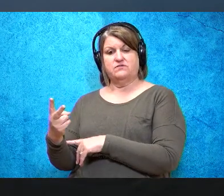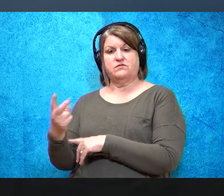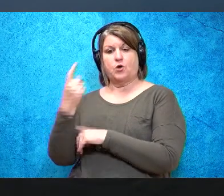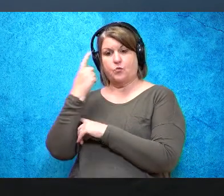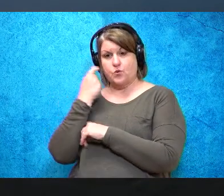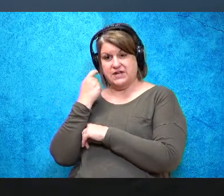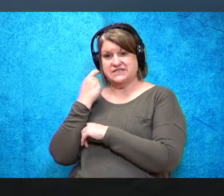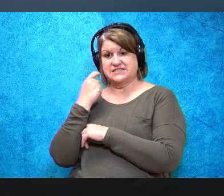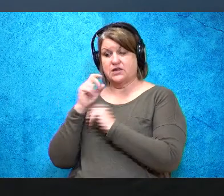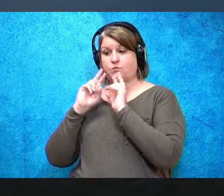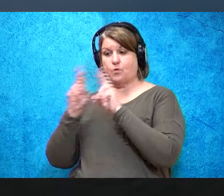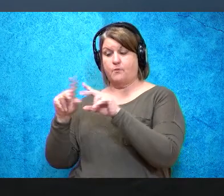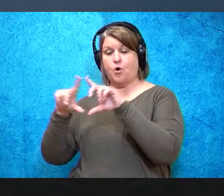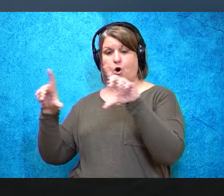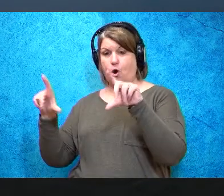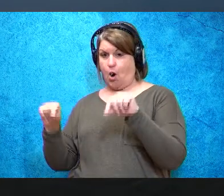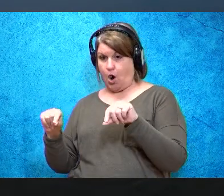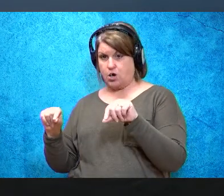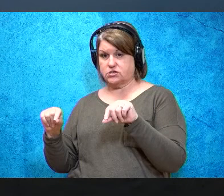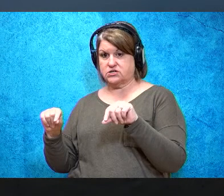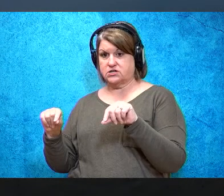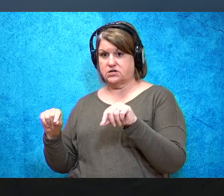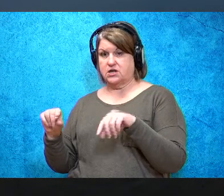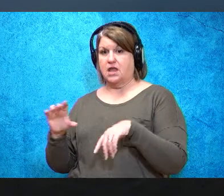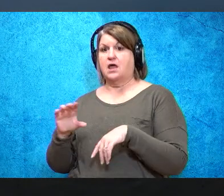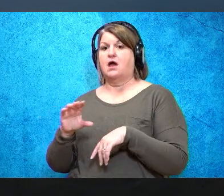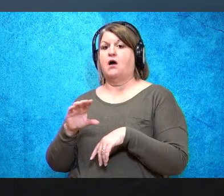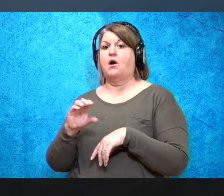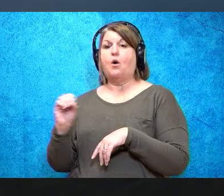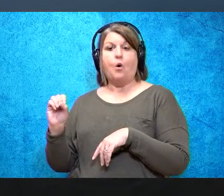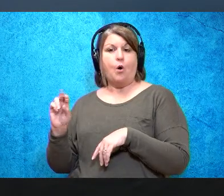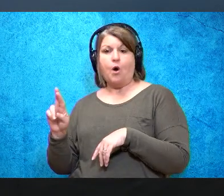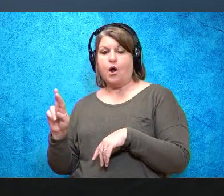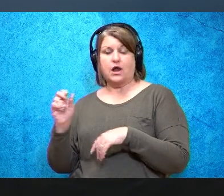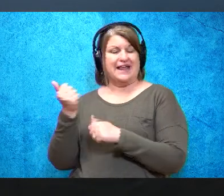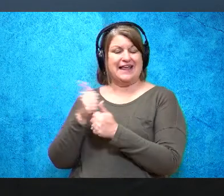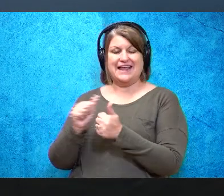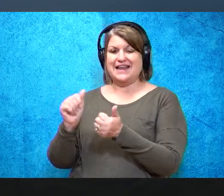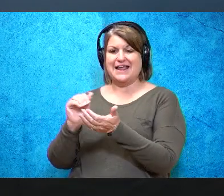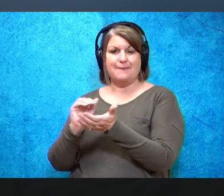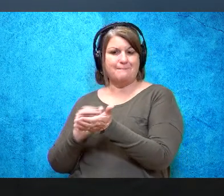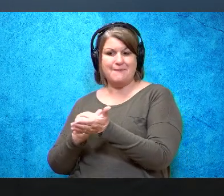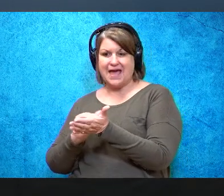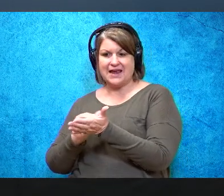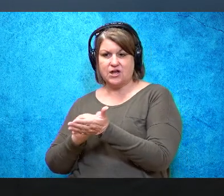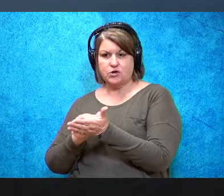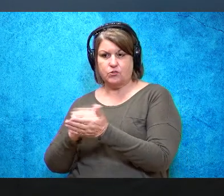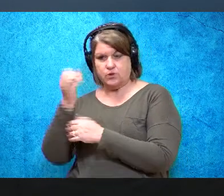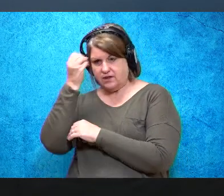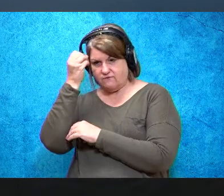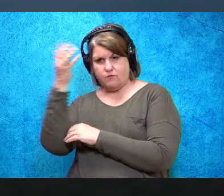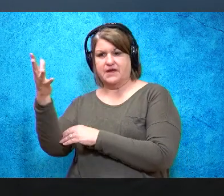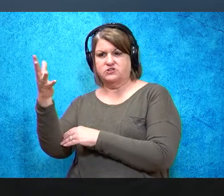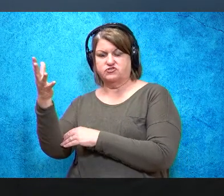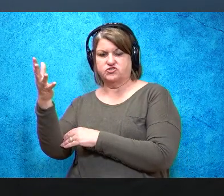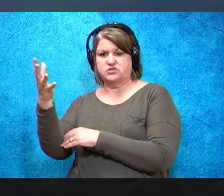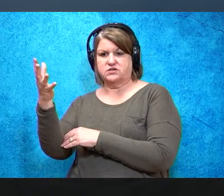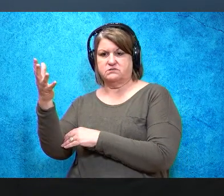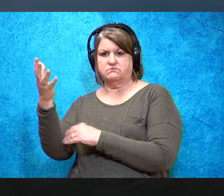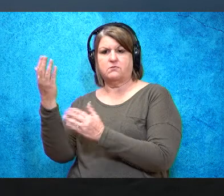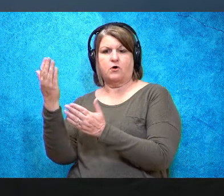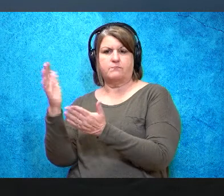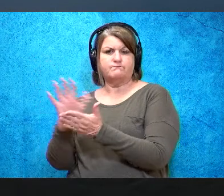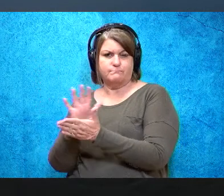or anything that you need the new school to see. Once your new school has received all of